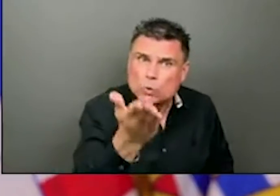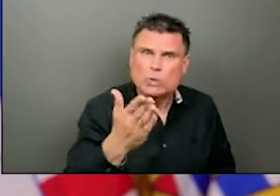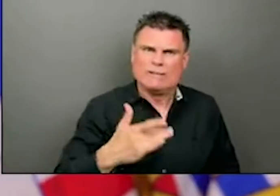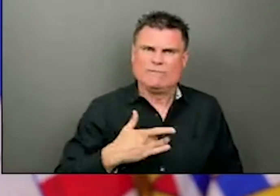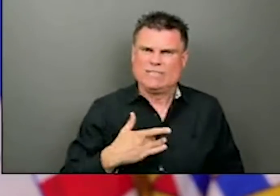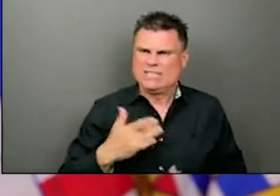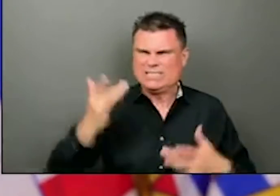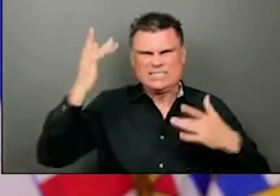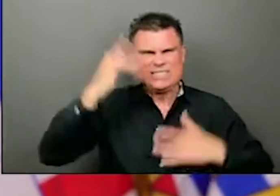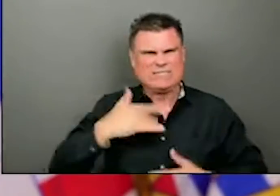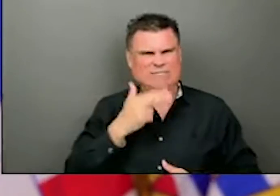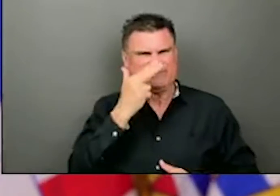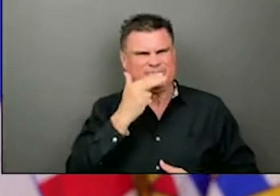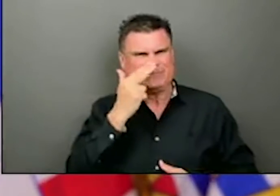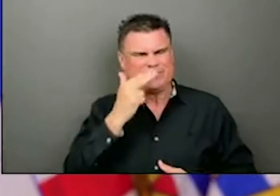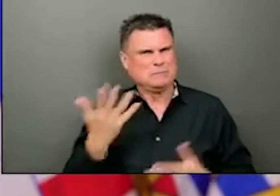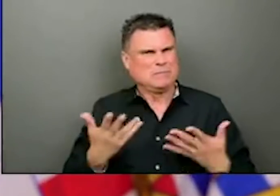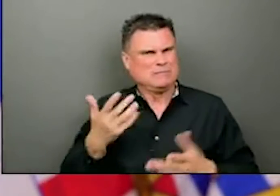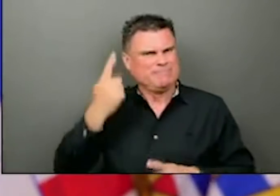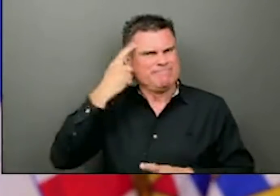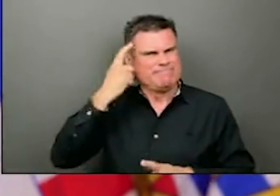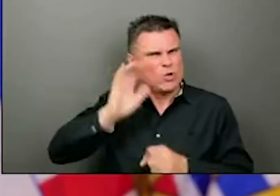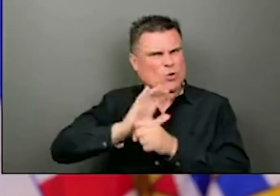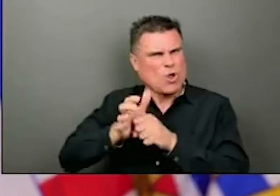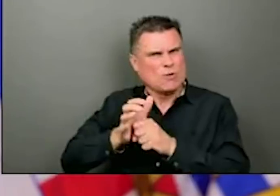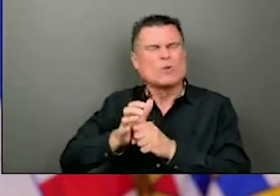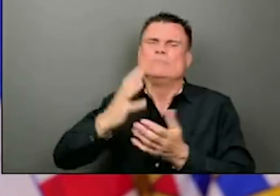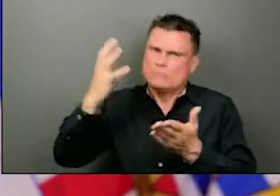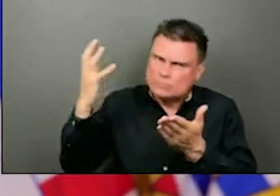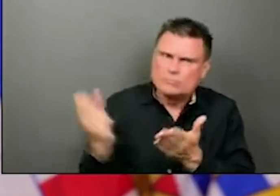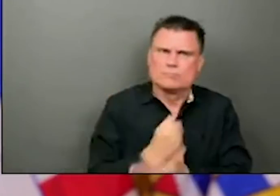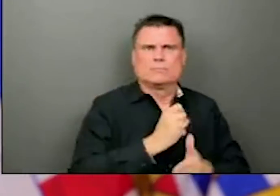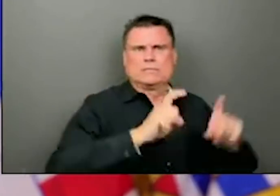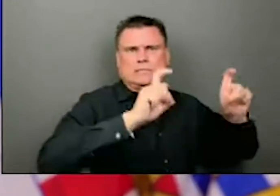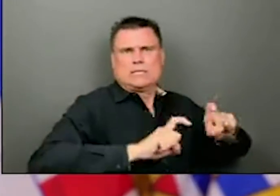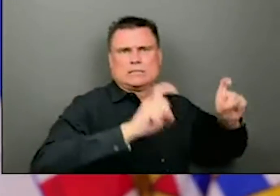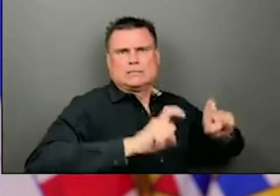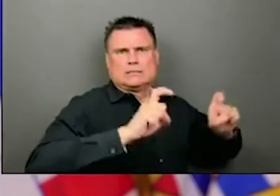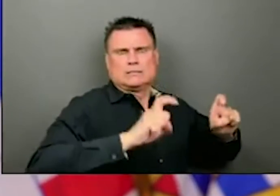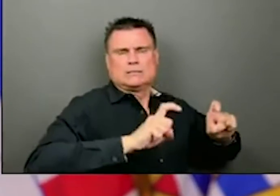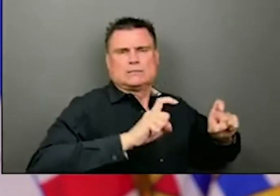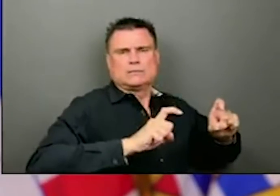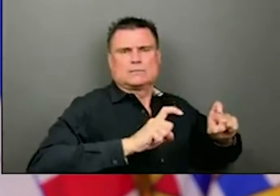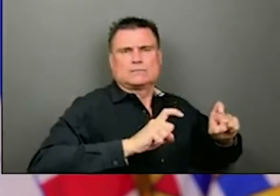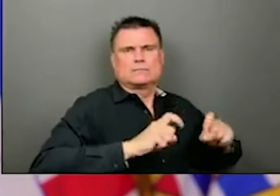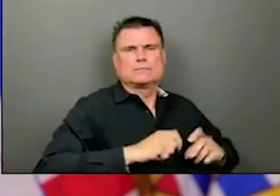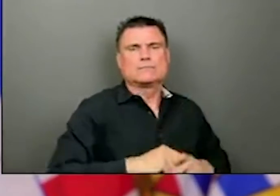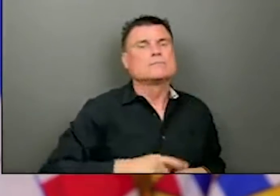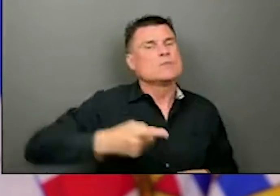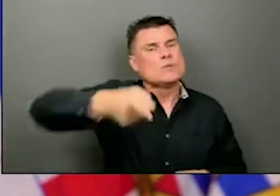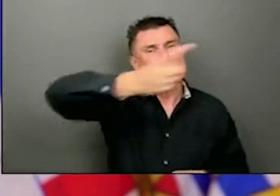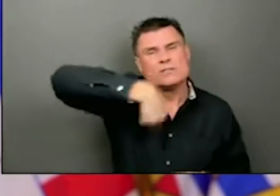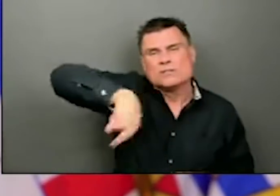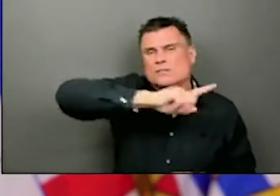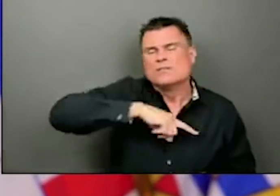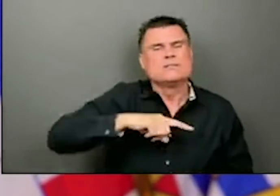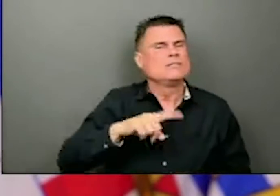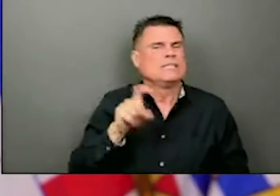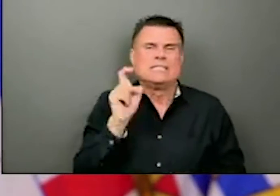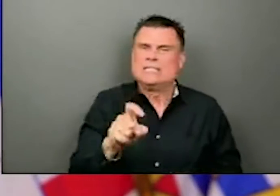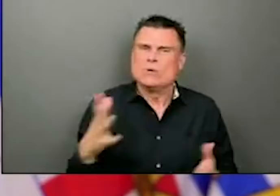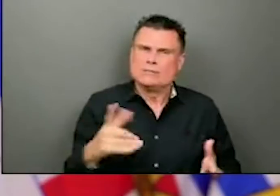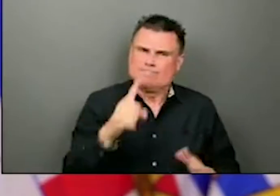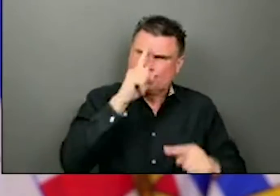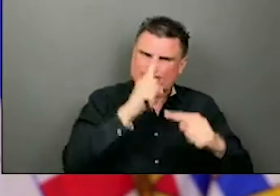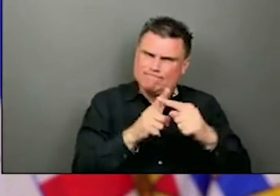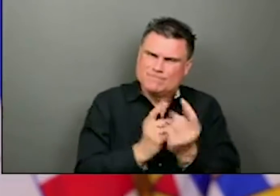few new outbreaks in these recent days, and we all need to take our precautions to prevent more. Using your